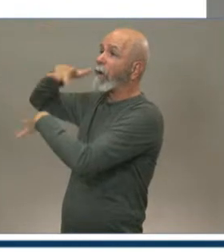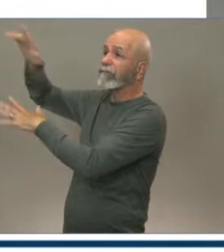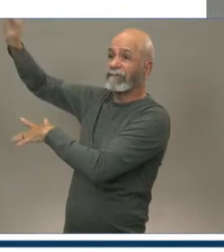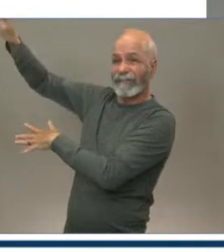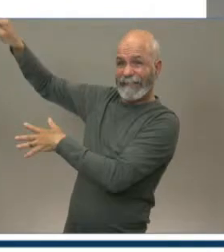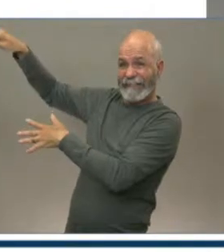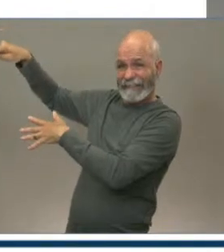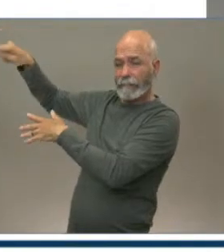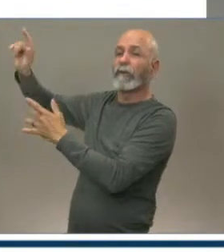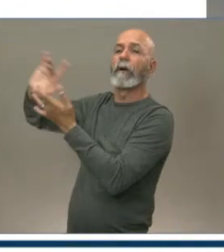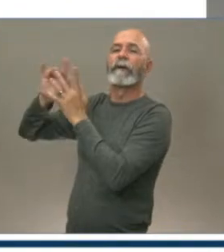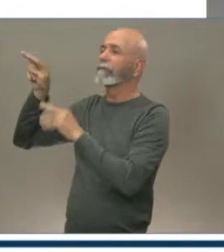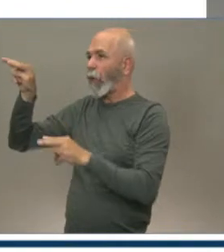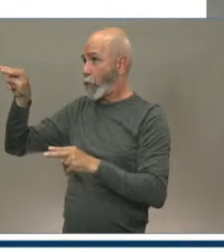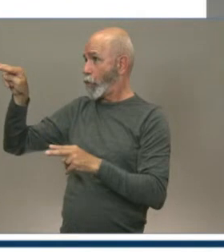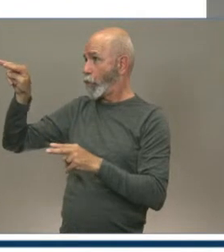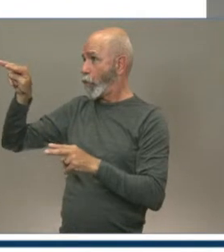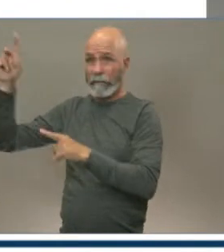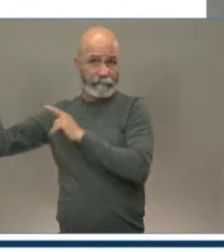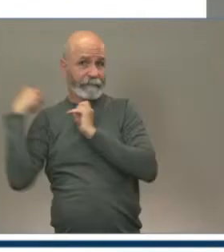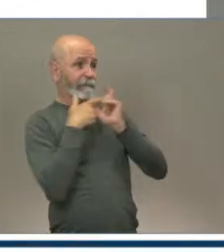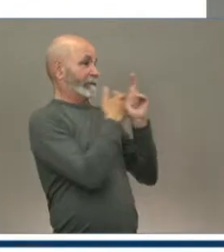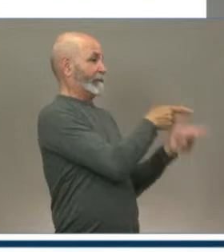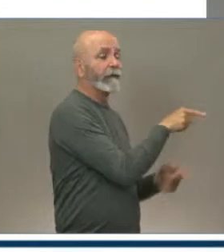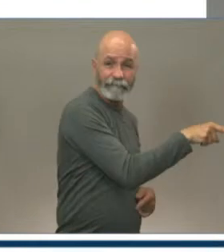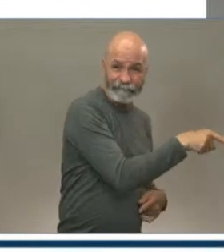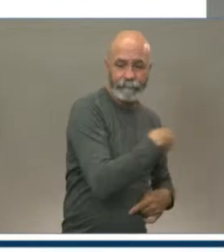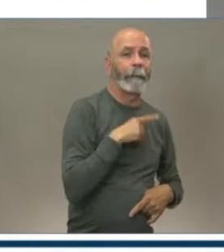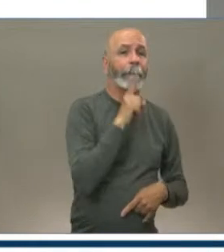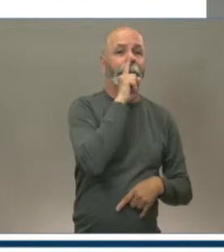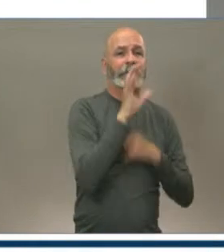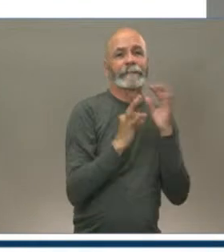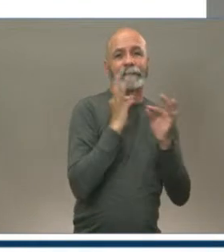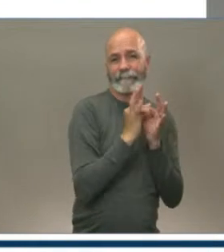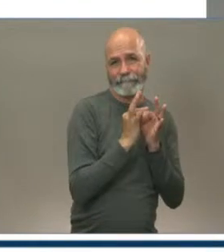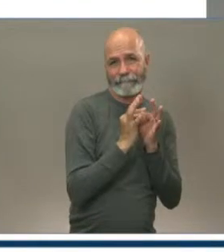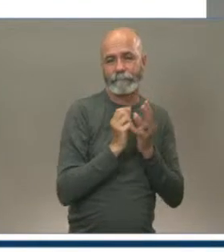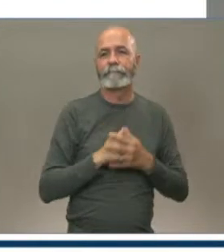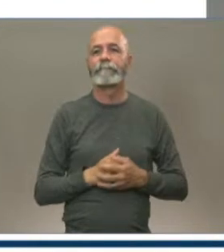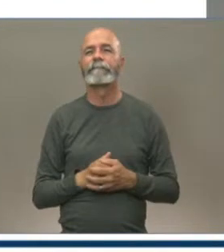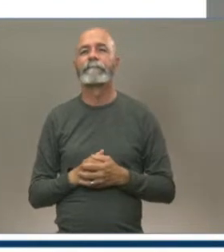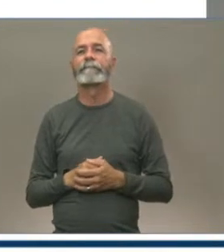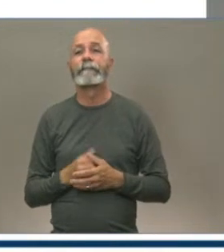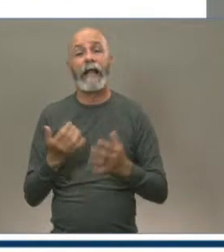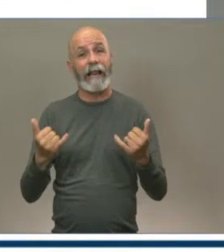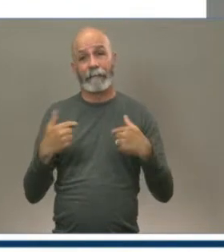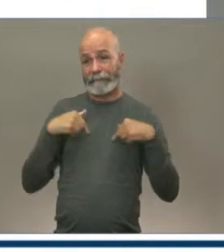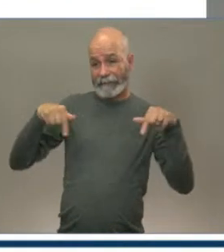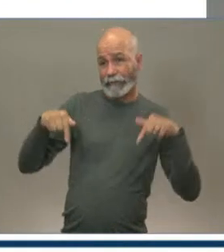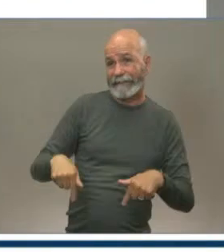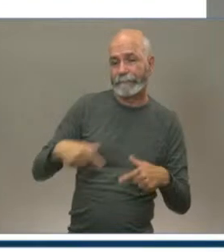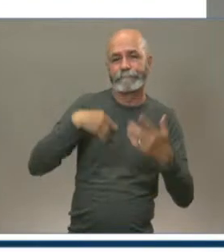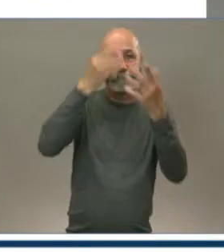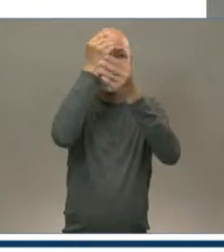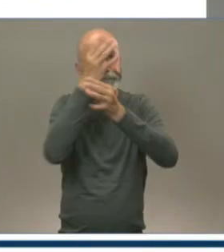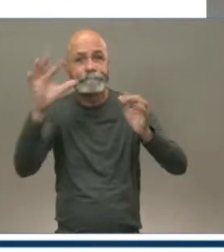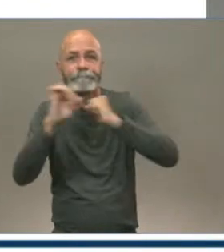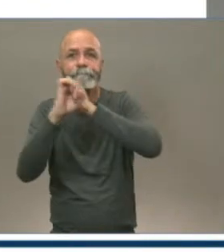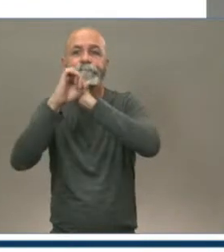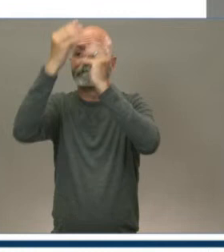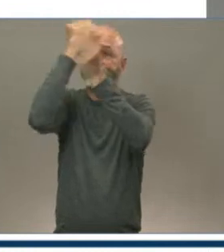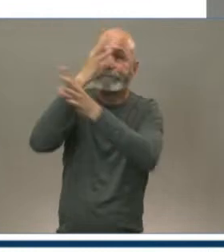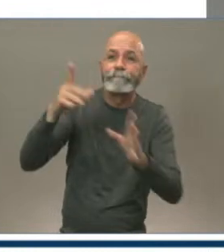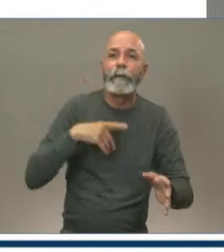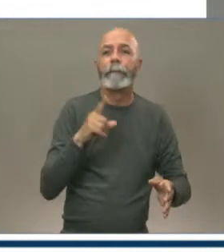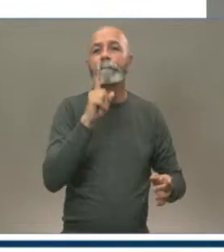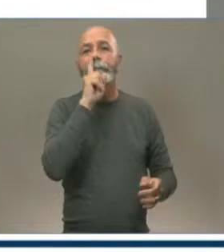build regular testing into their ongoing COVID protocols every time we're here at the briefing and through our social media. So we're working in many ways to